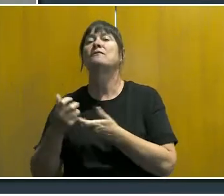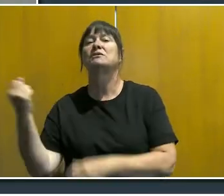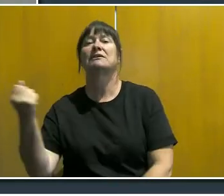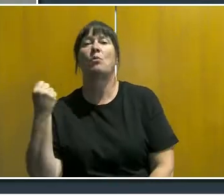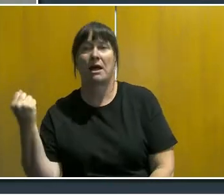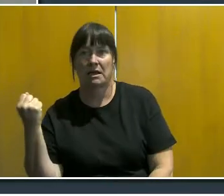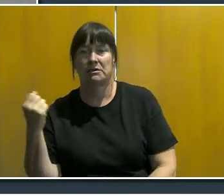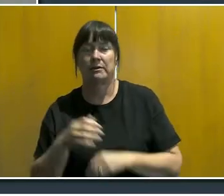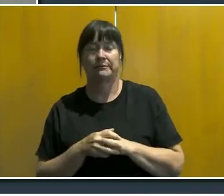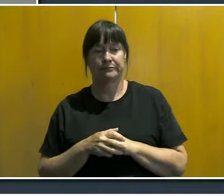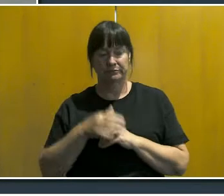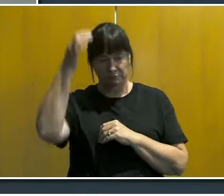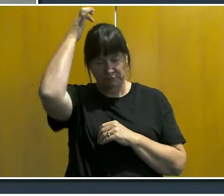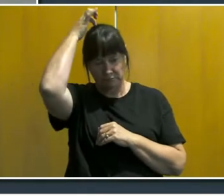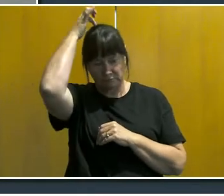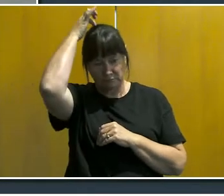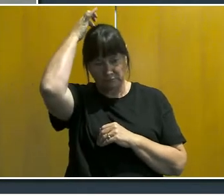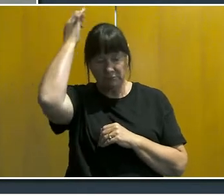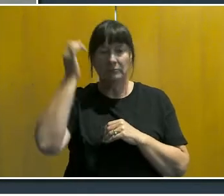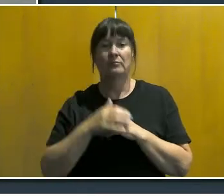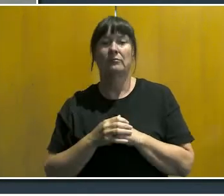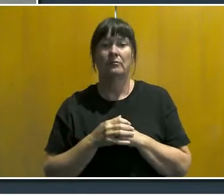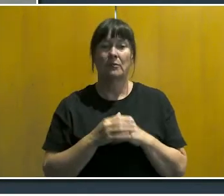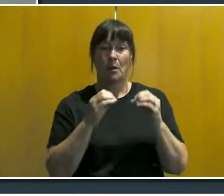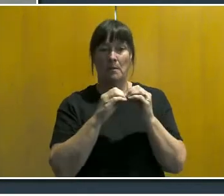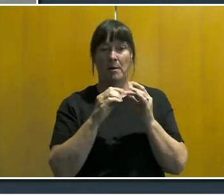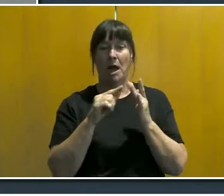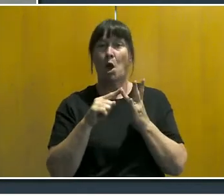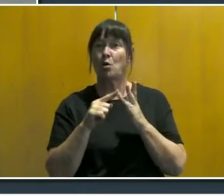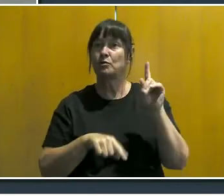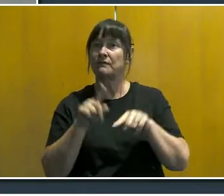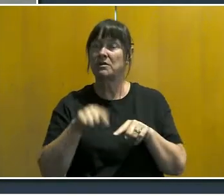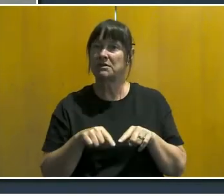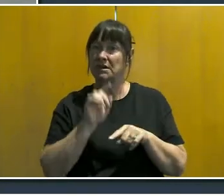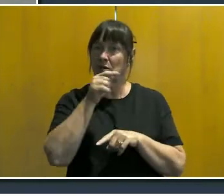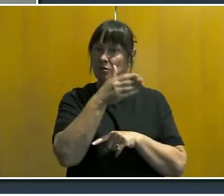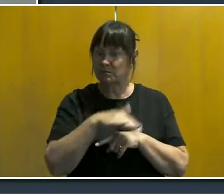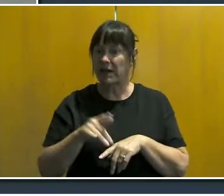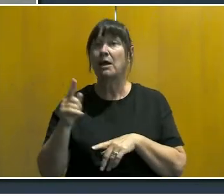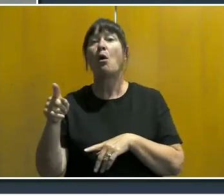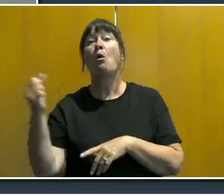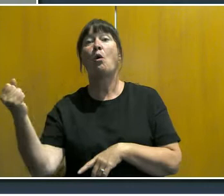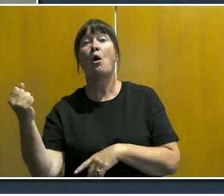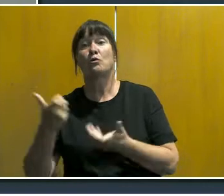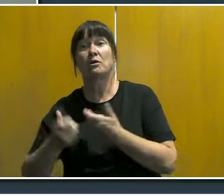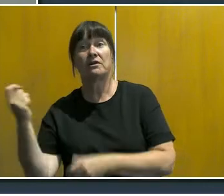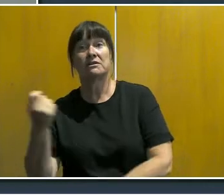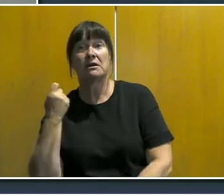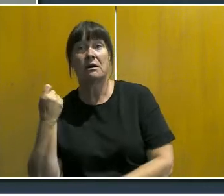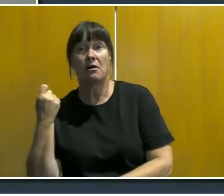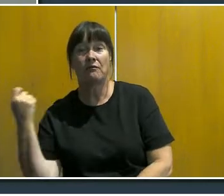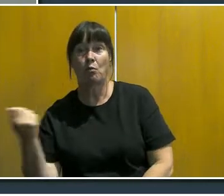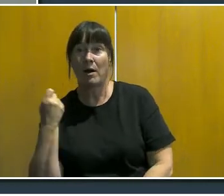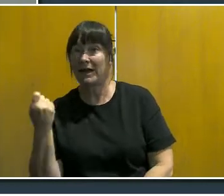Hamilton. It is not the intention of Biodiversity Hawke's Bay or the University of Waikato to comment on the broader